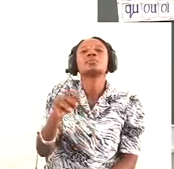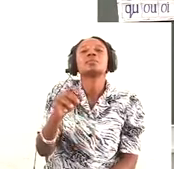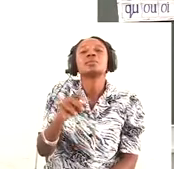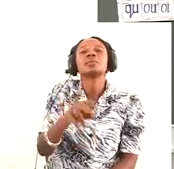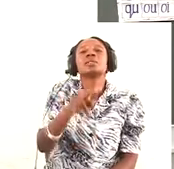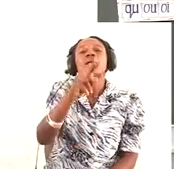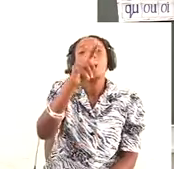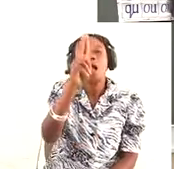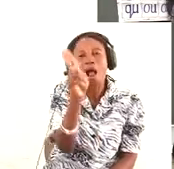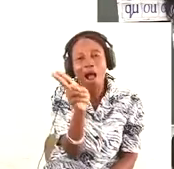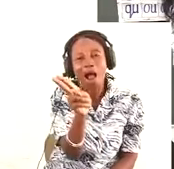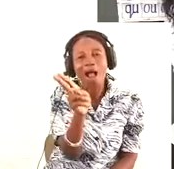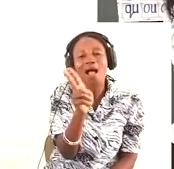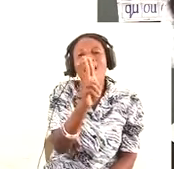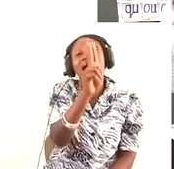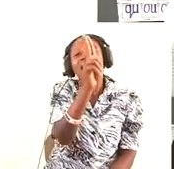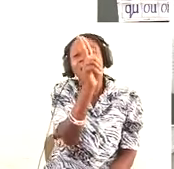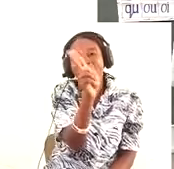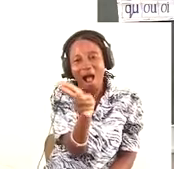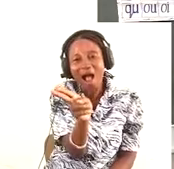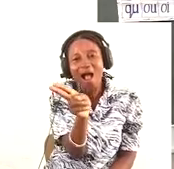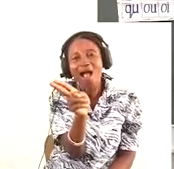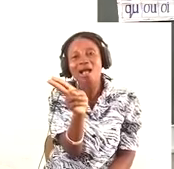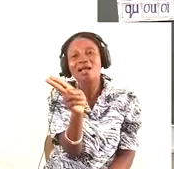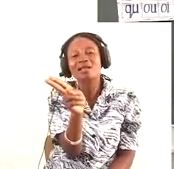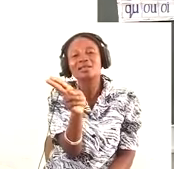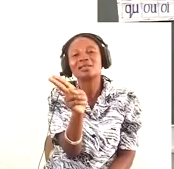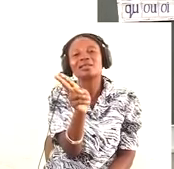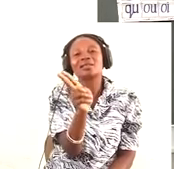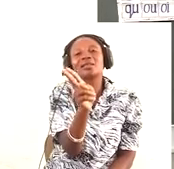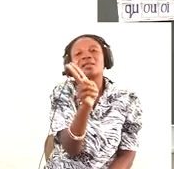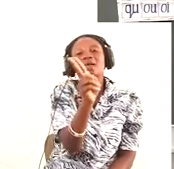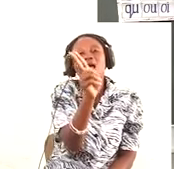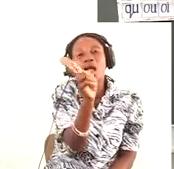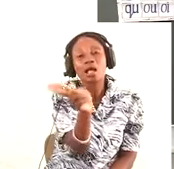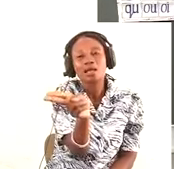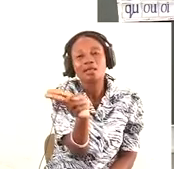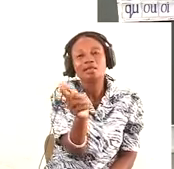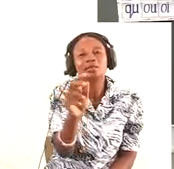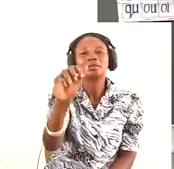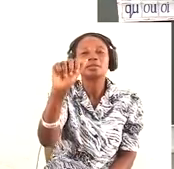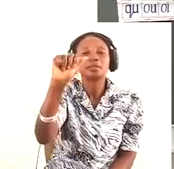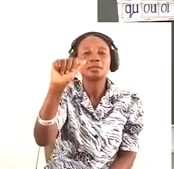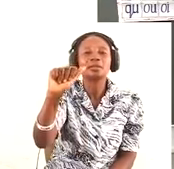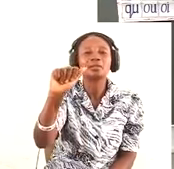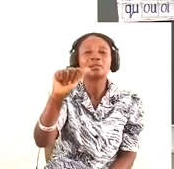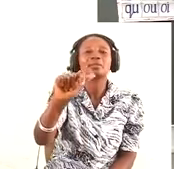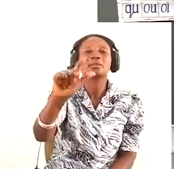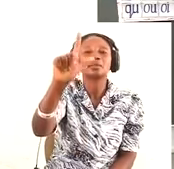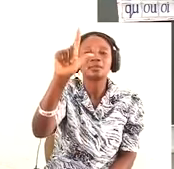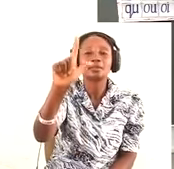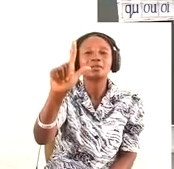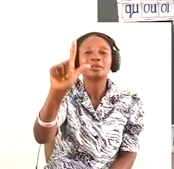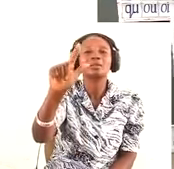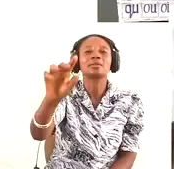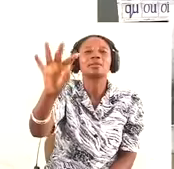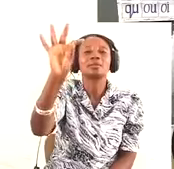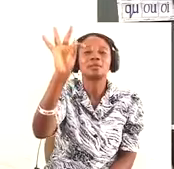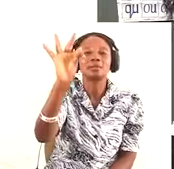What is the sound? Let's say it again. As in half. What is the word?